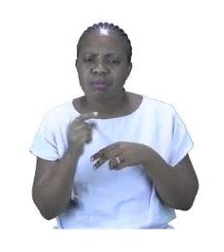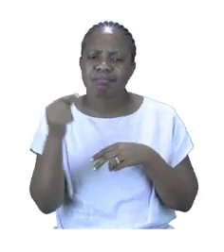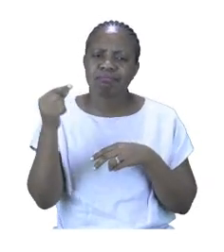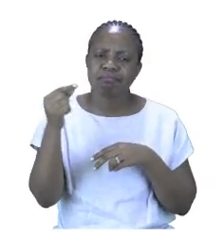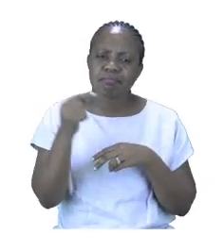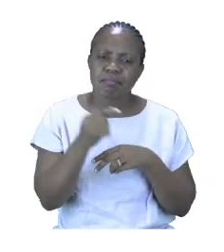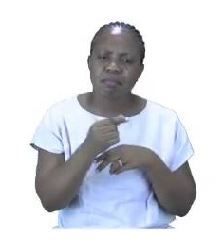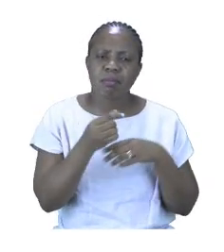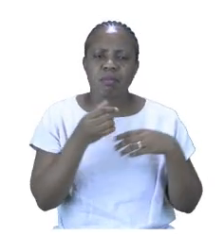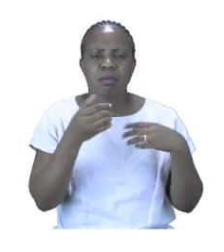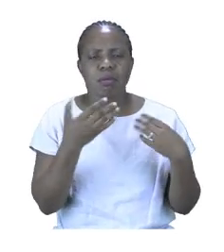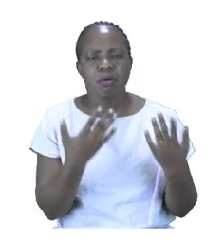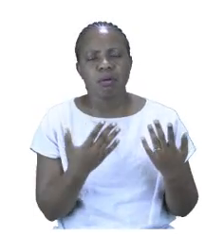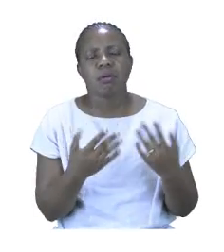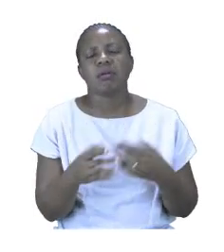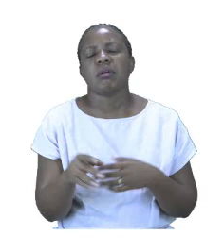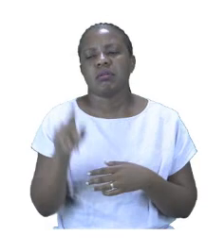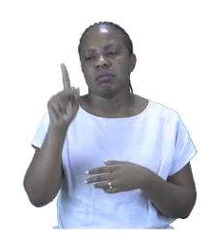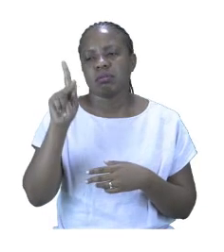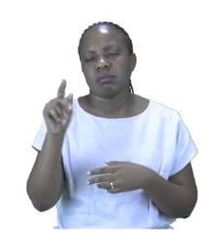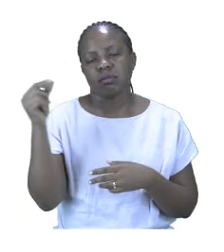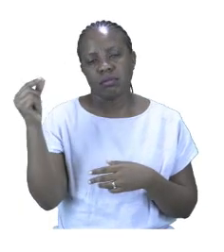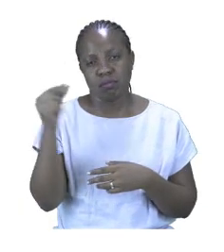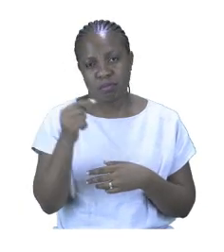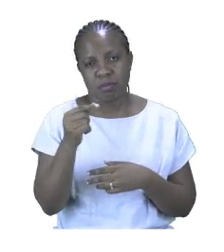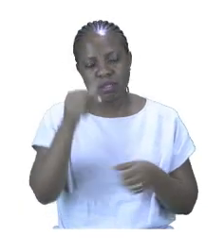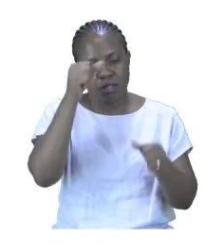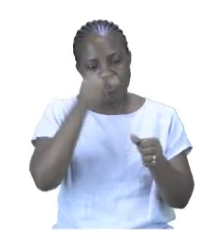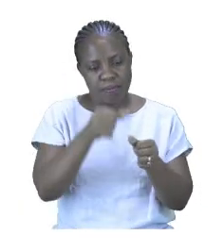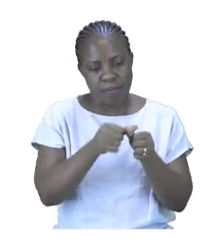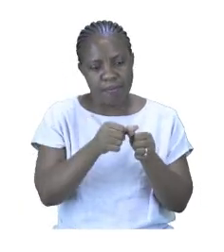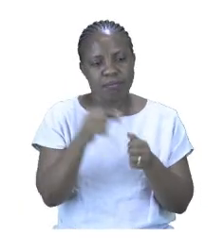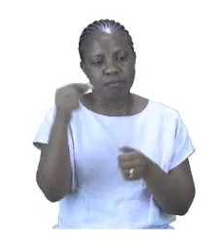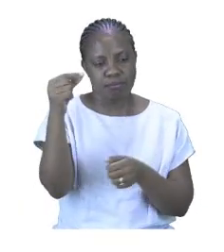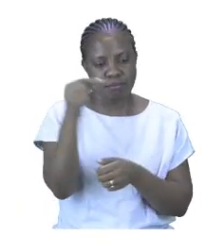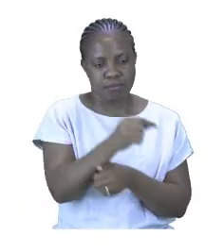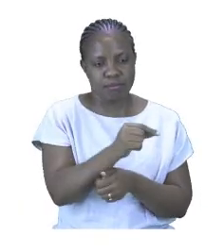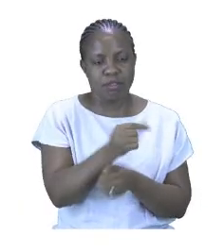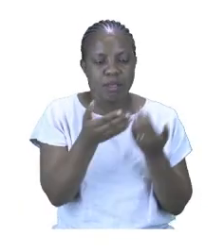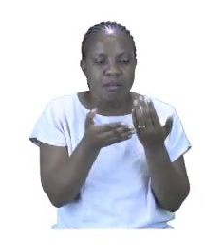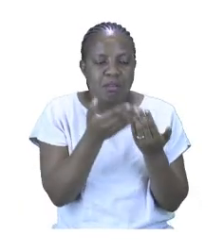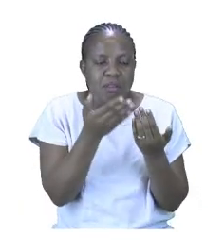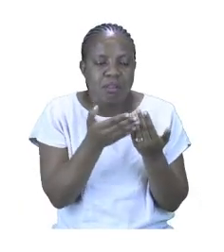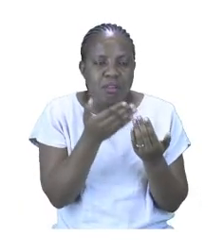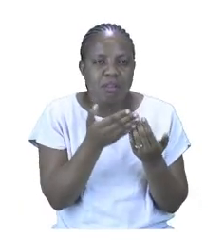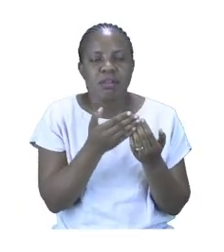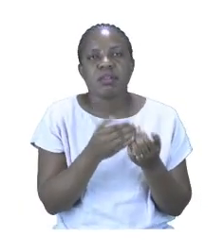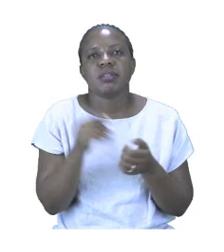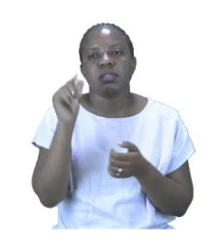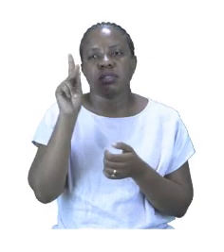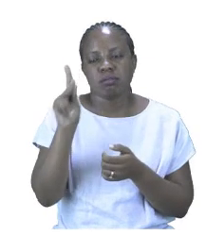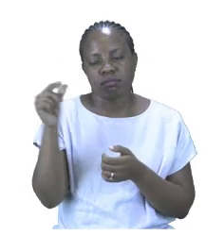Now, remember, grams are smaller than kilograms. In fact,